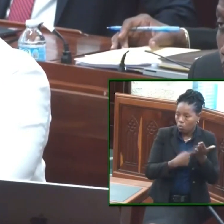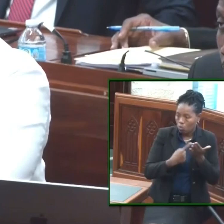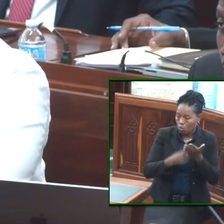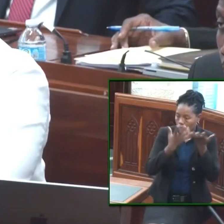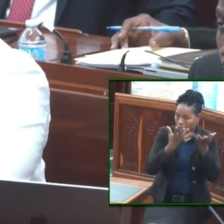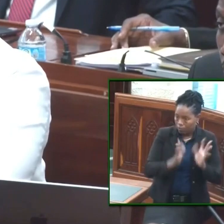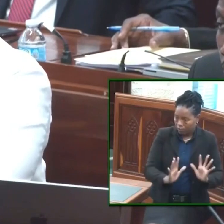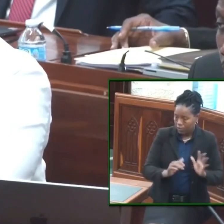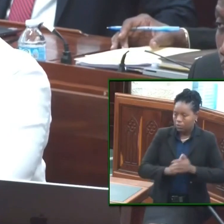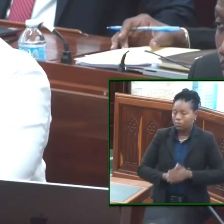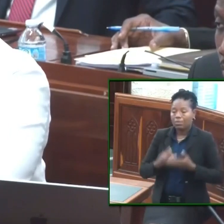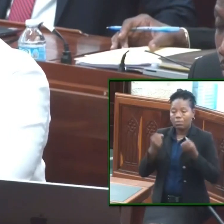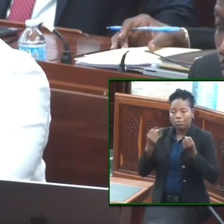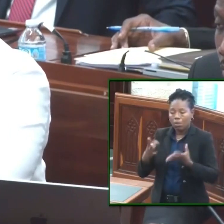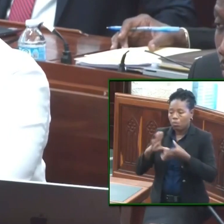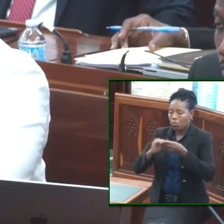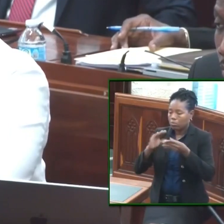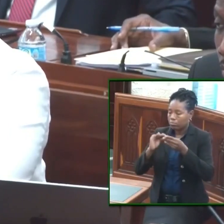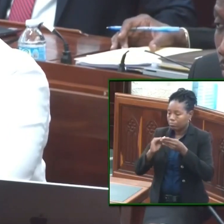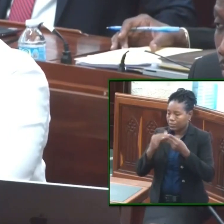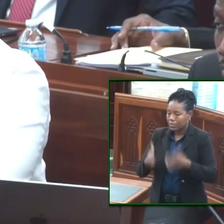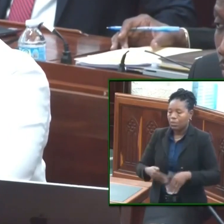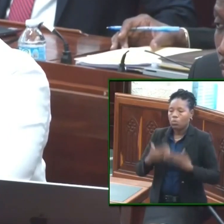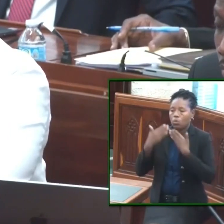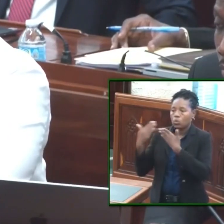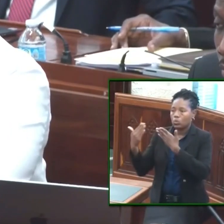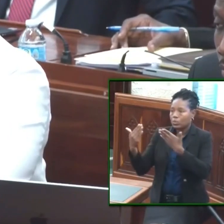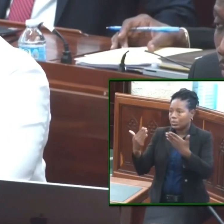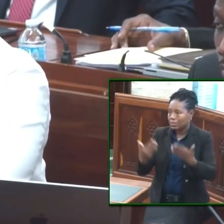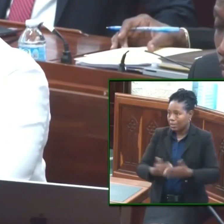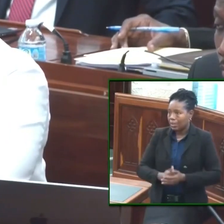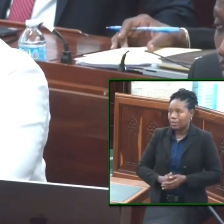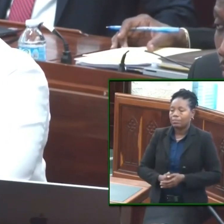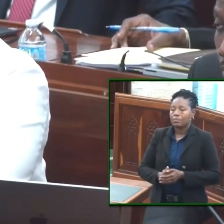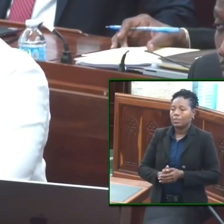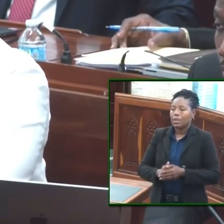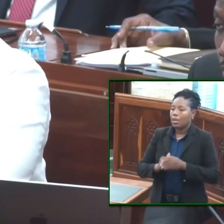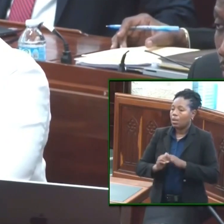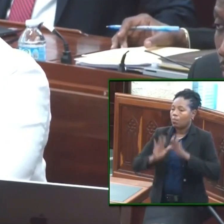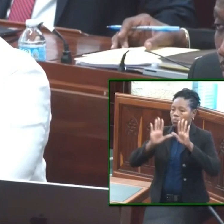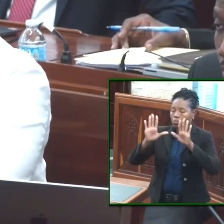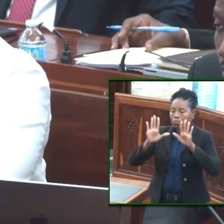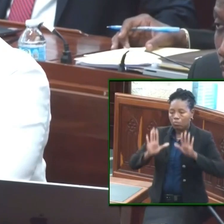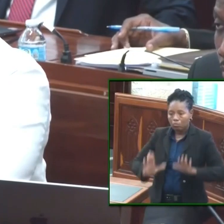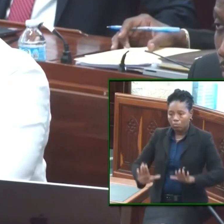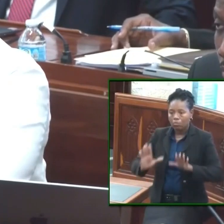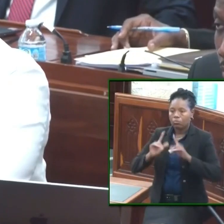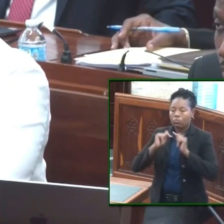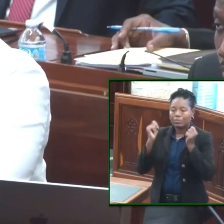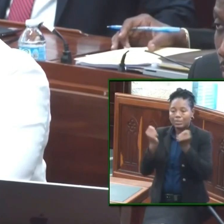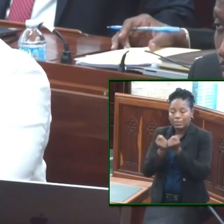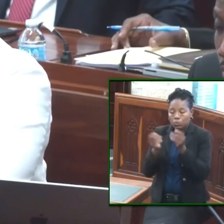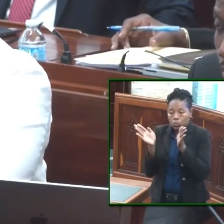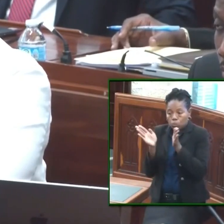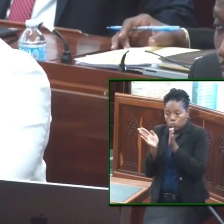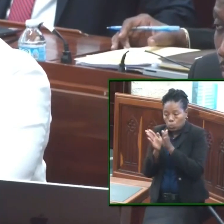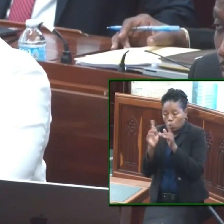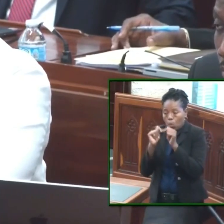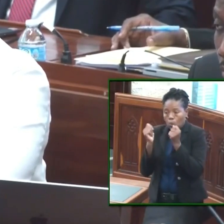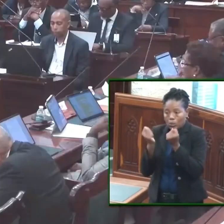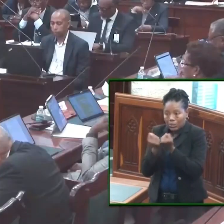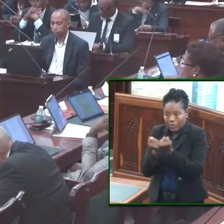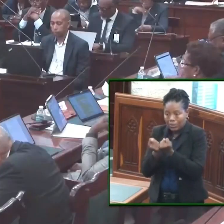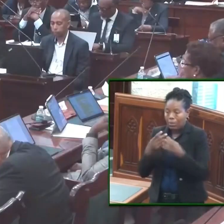that we want to share with the Honorable Chamber today, and I want to thank an incredible team. It is a small team. We literally have